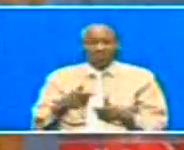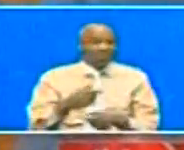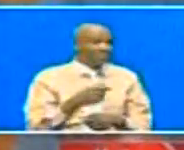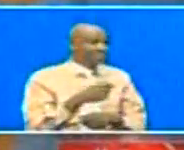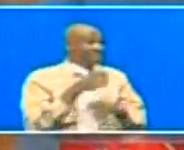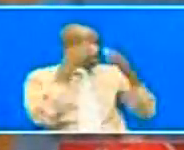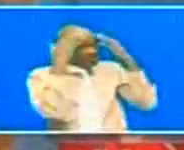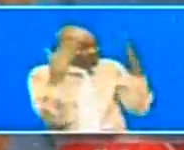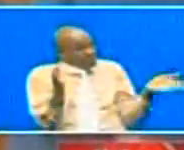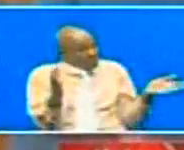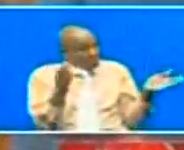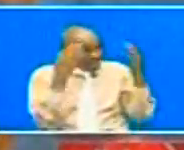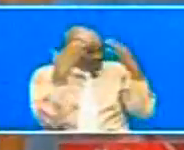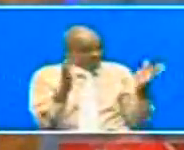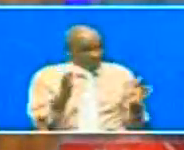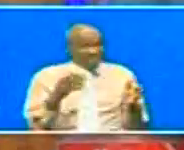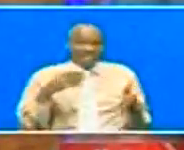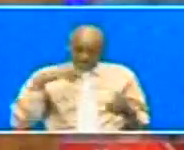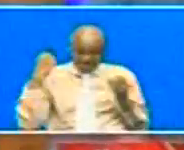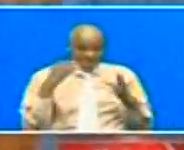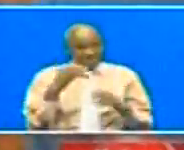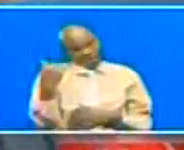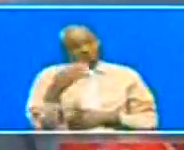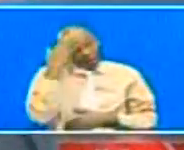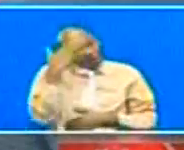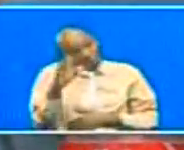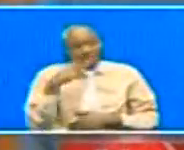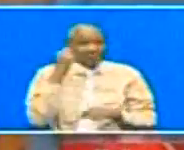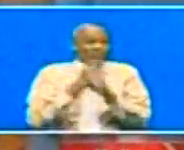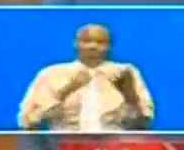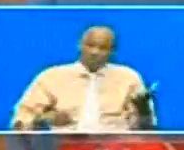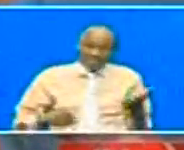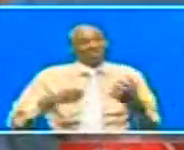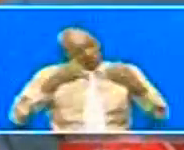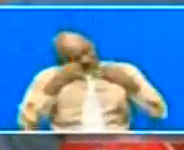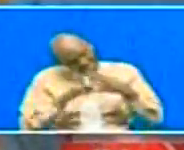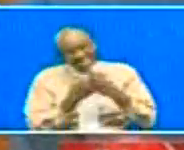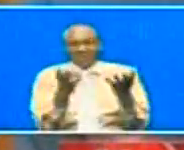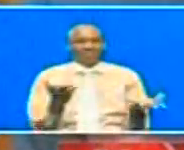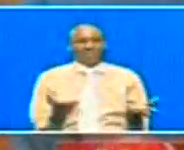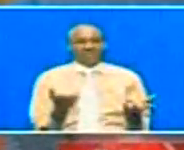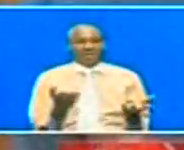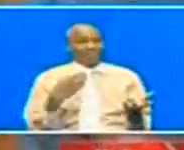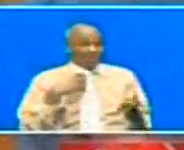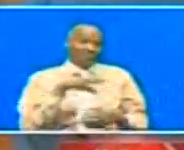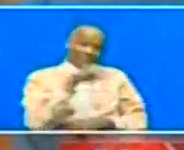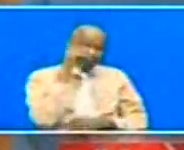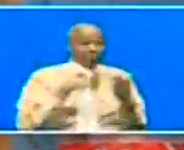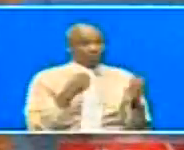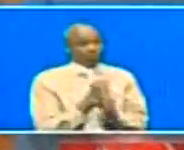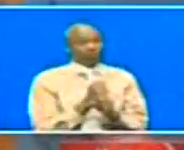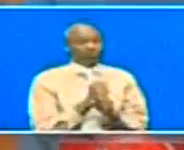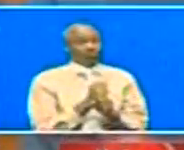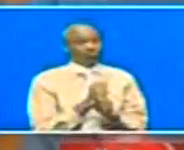to do, and I don't think many young people know what they want to do. Yeah. They just want to do something, and I found something to do. What was the break,